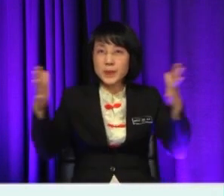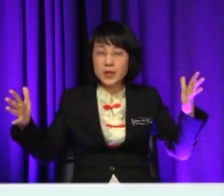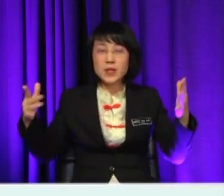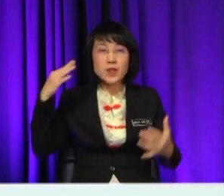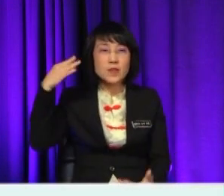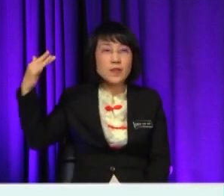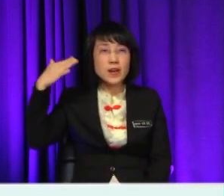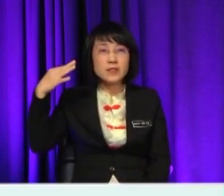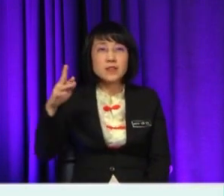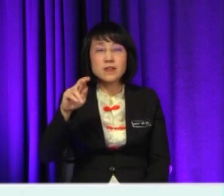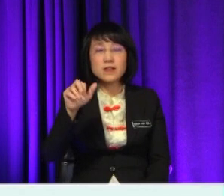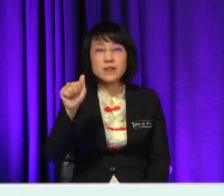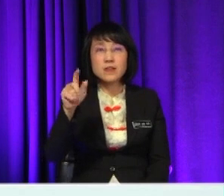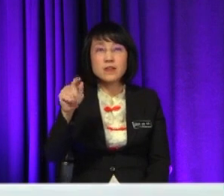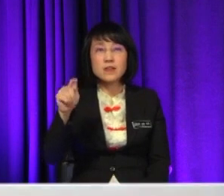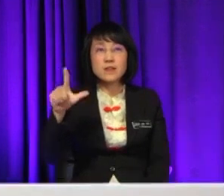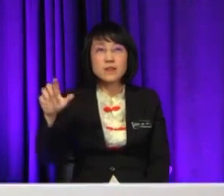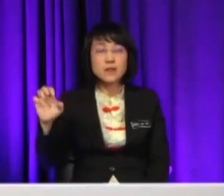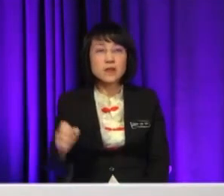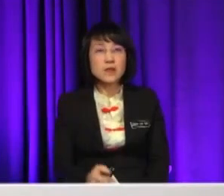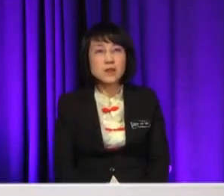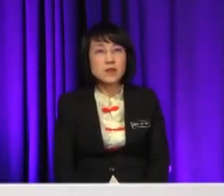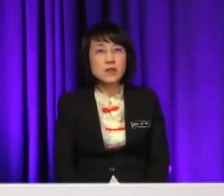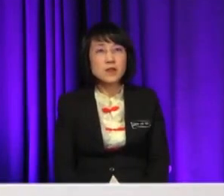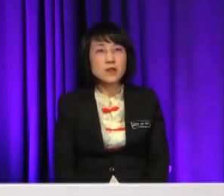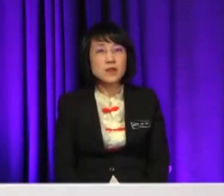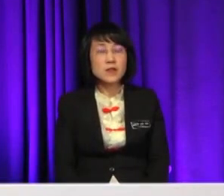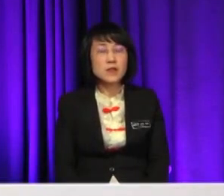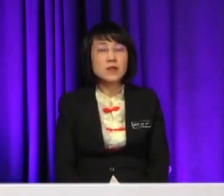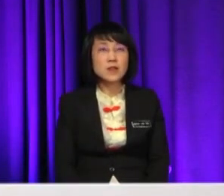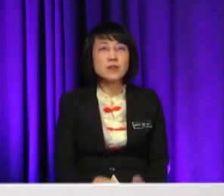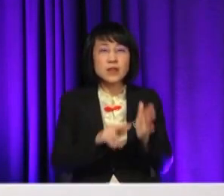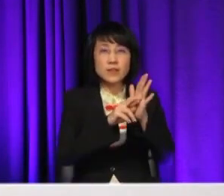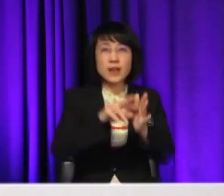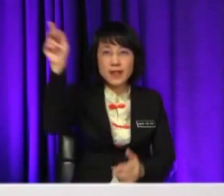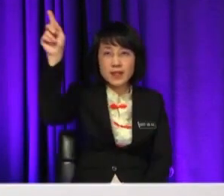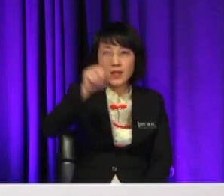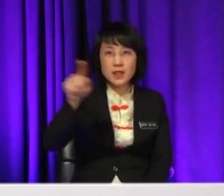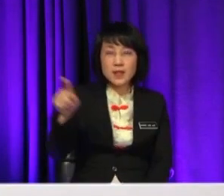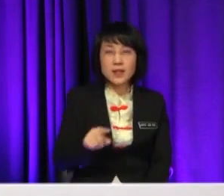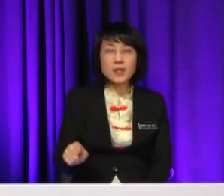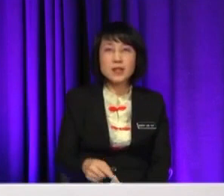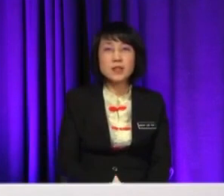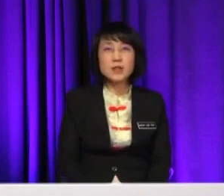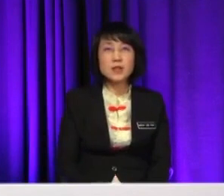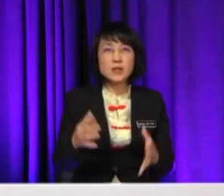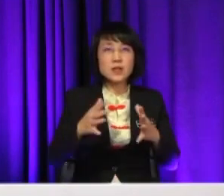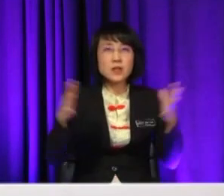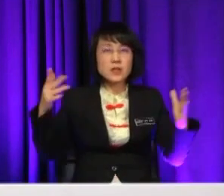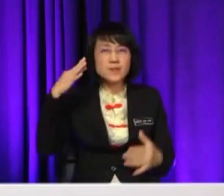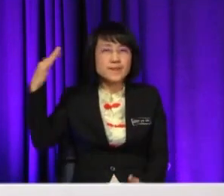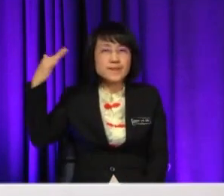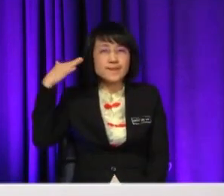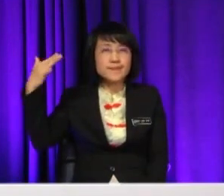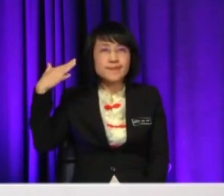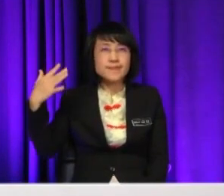I always read that as thunder. Okay, thunder. But when you look at huge rattle, what do you